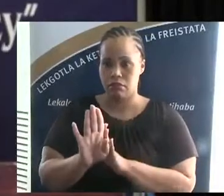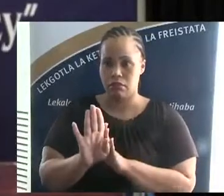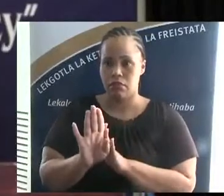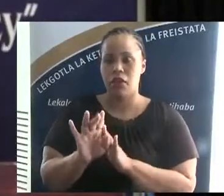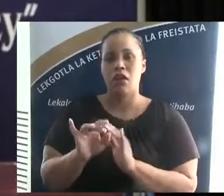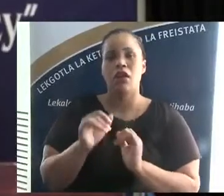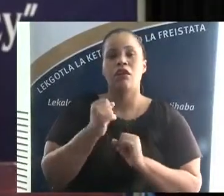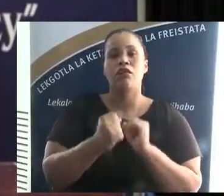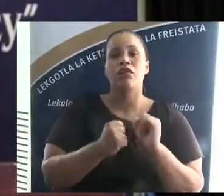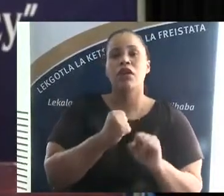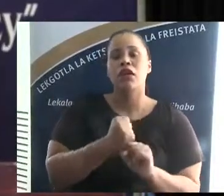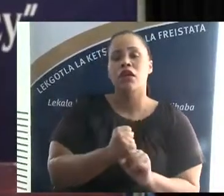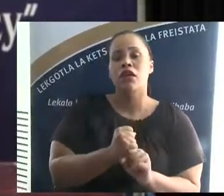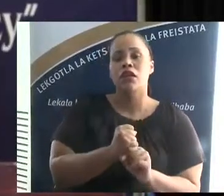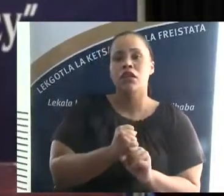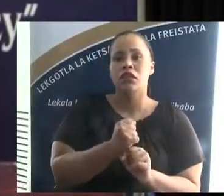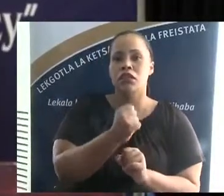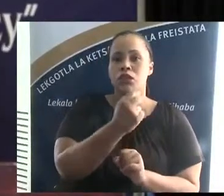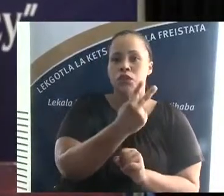for the